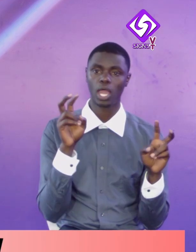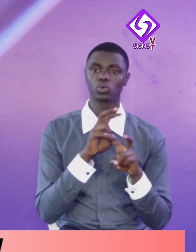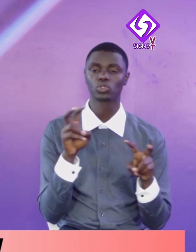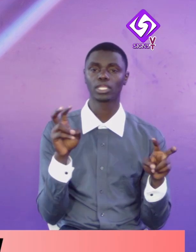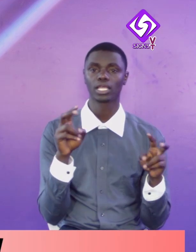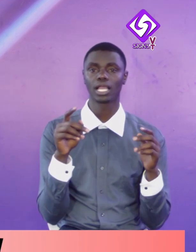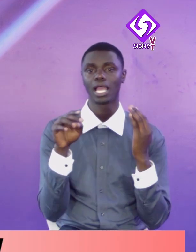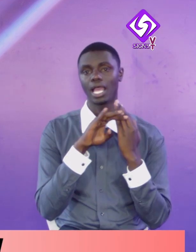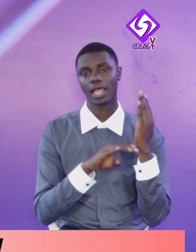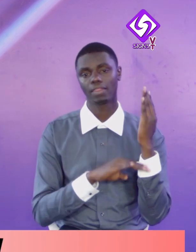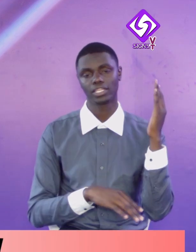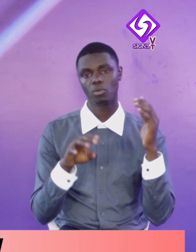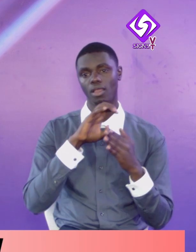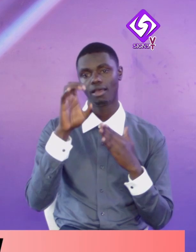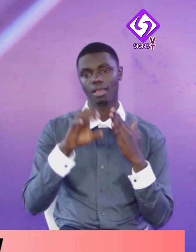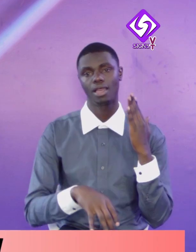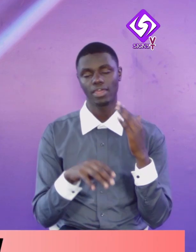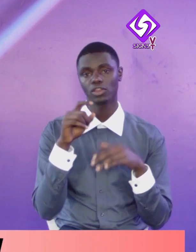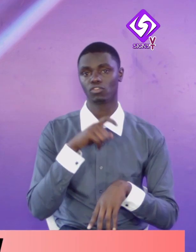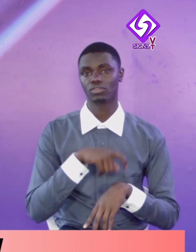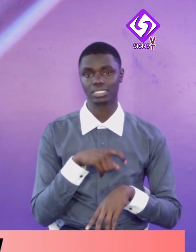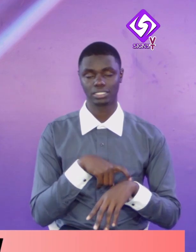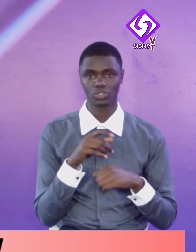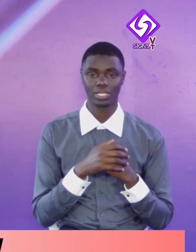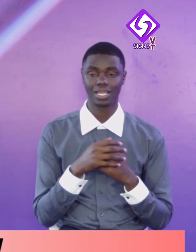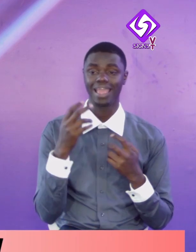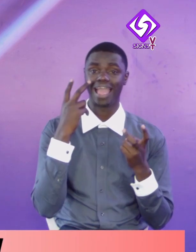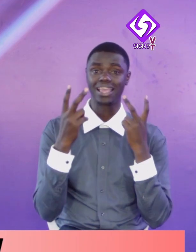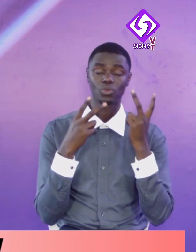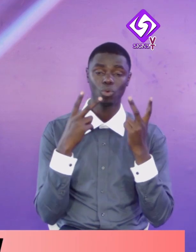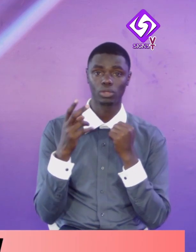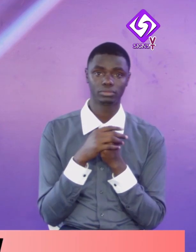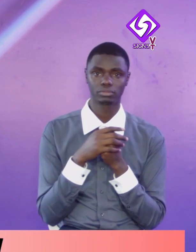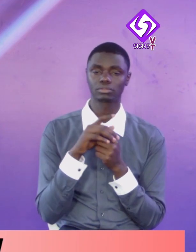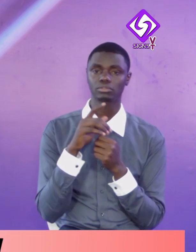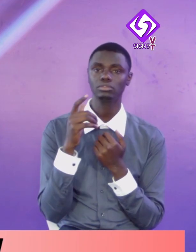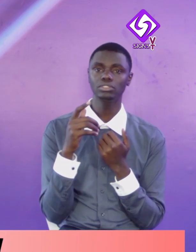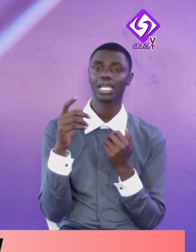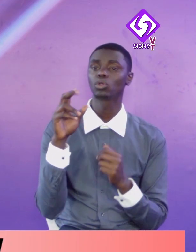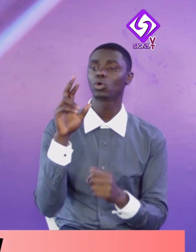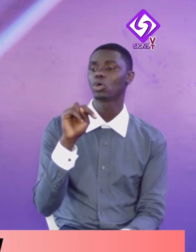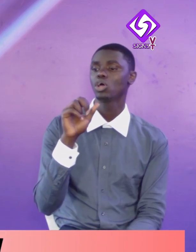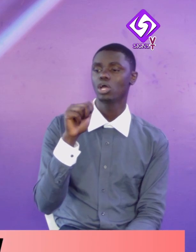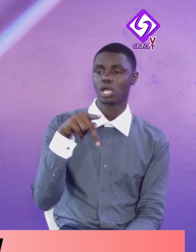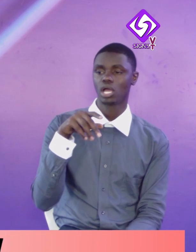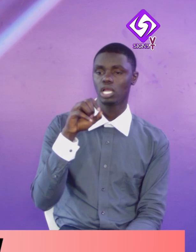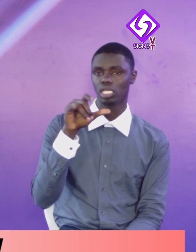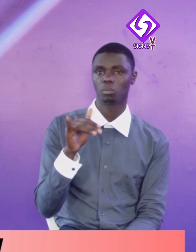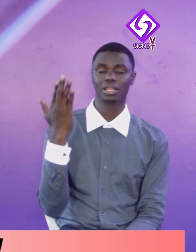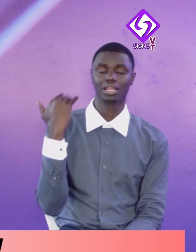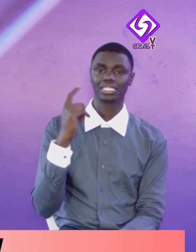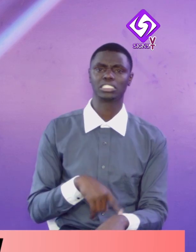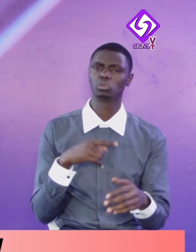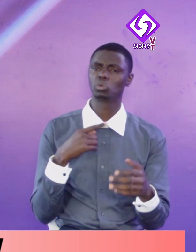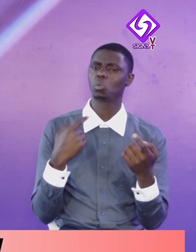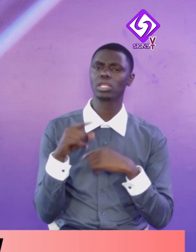table at the end of the season, I saw Napoli last season were winning not many